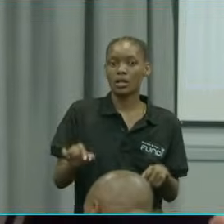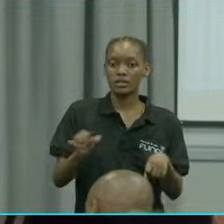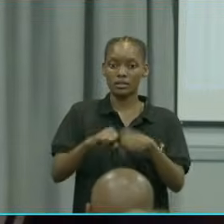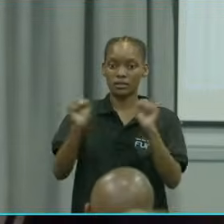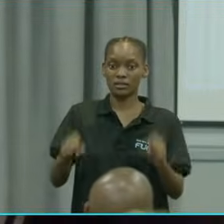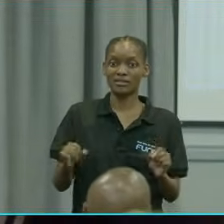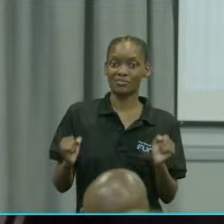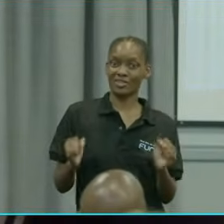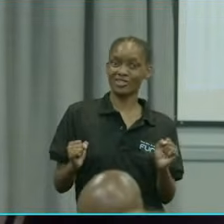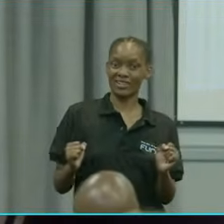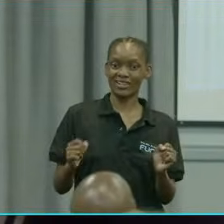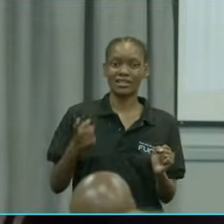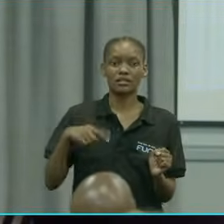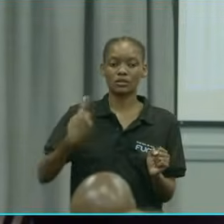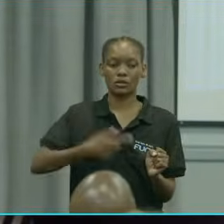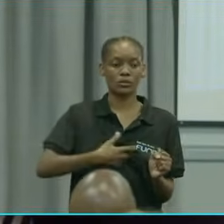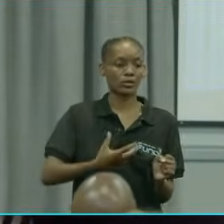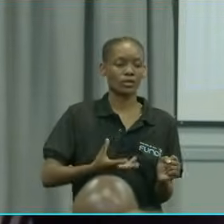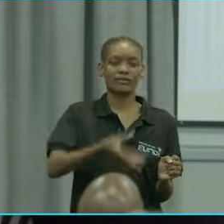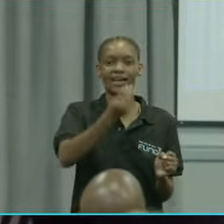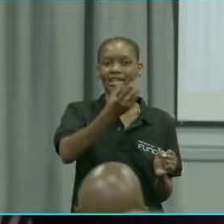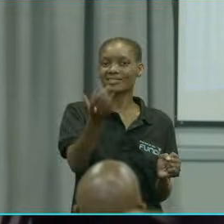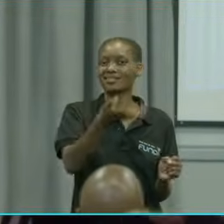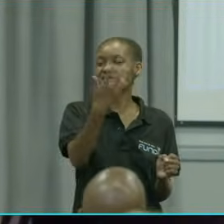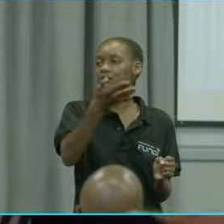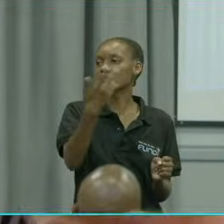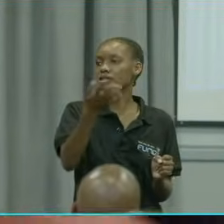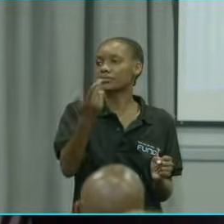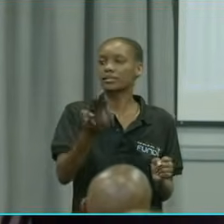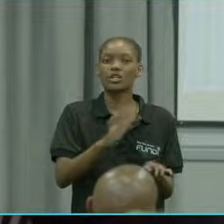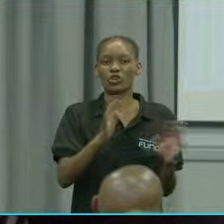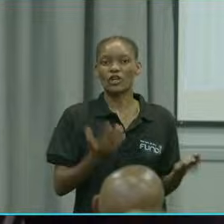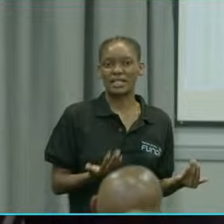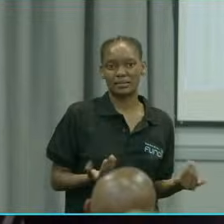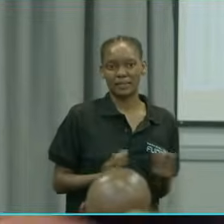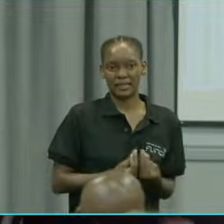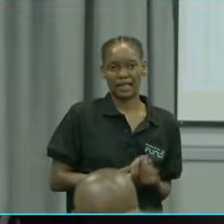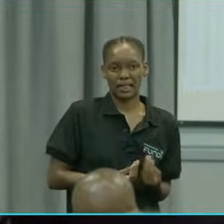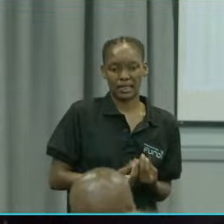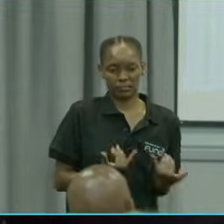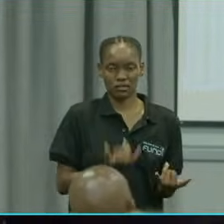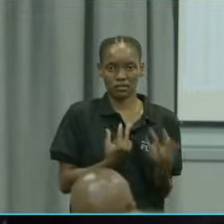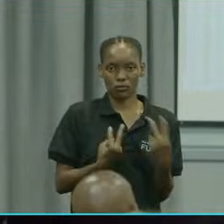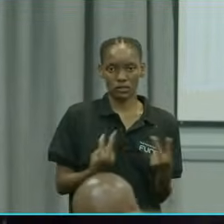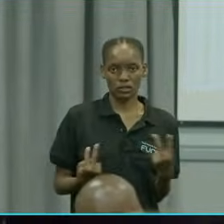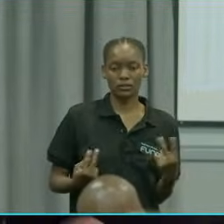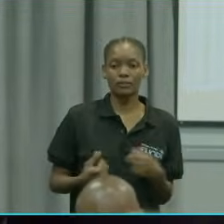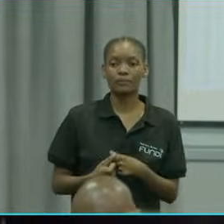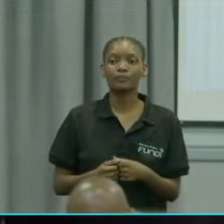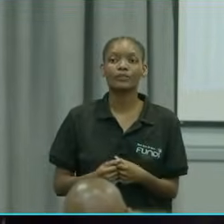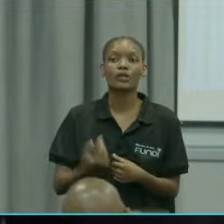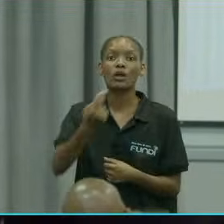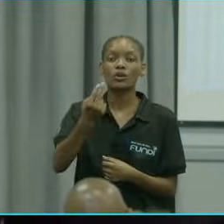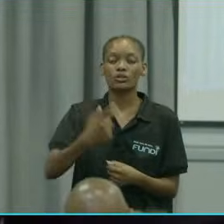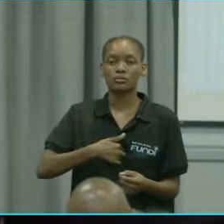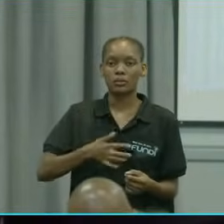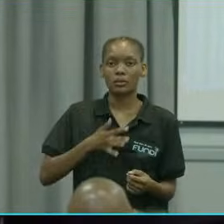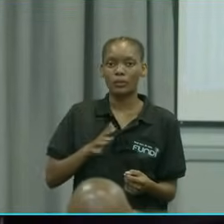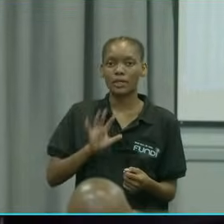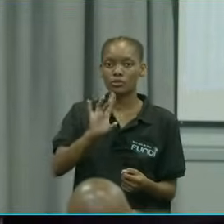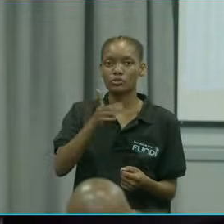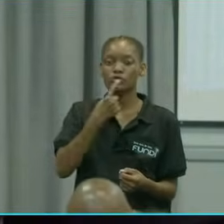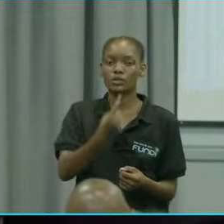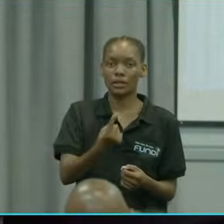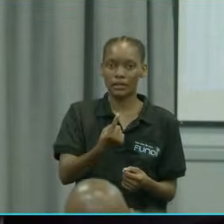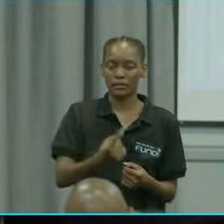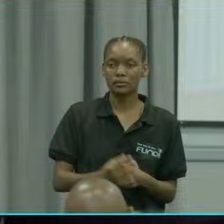all these undesirable, all these unexpected things that we are seeing. But I also want to point to the meeting to the